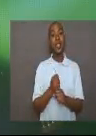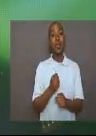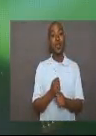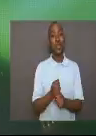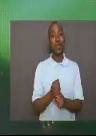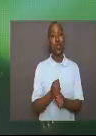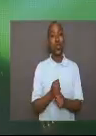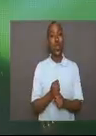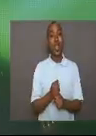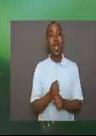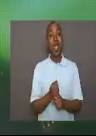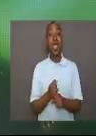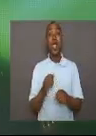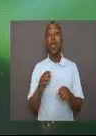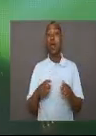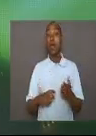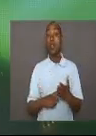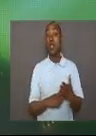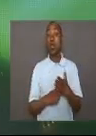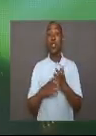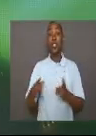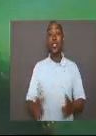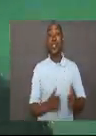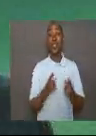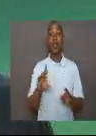part of the circulatory system.